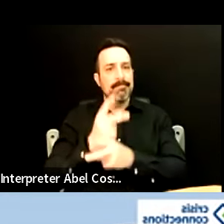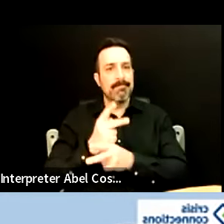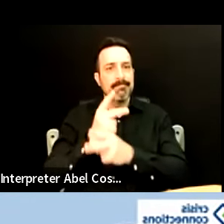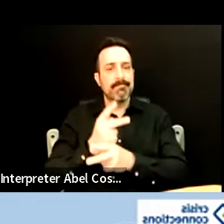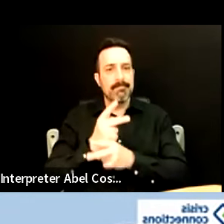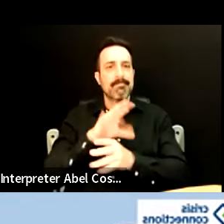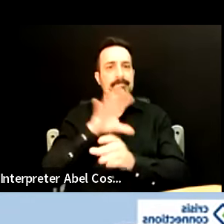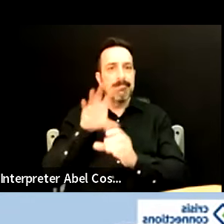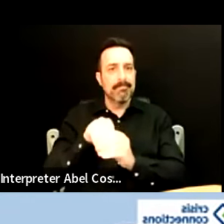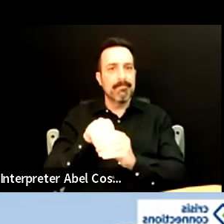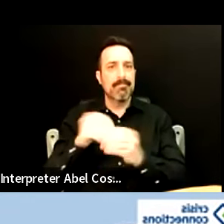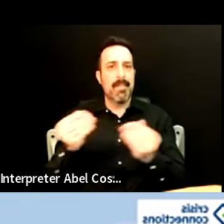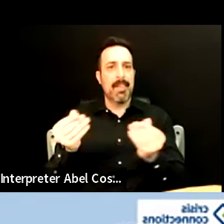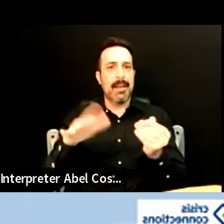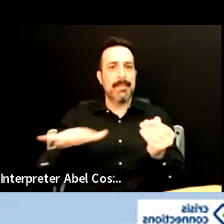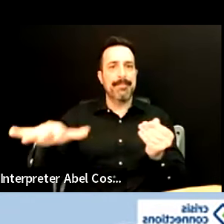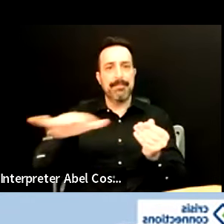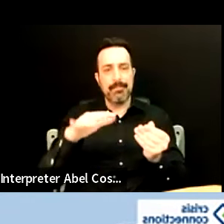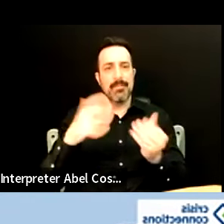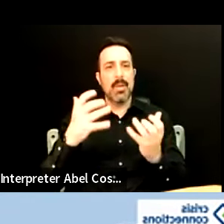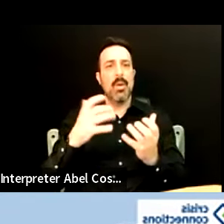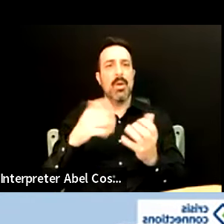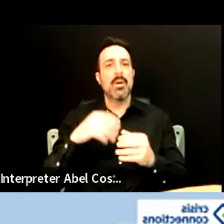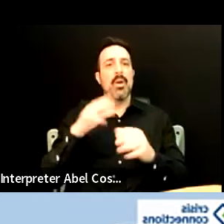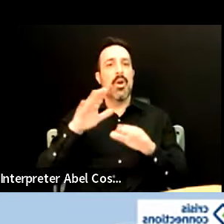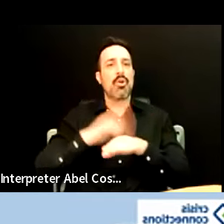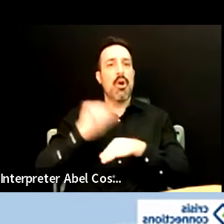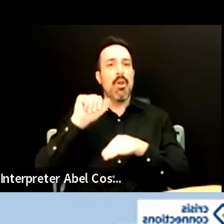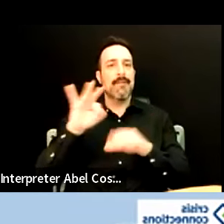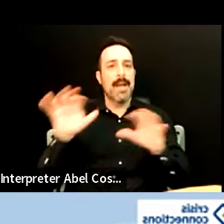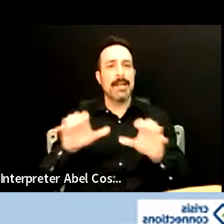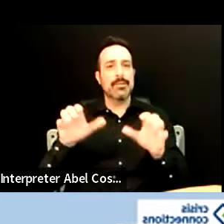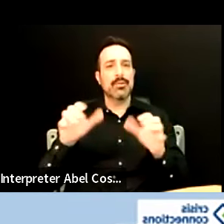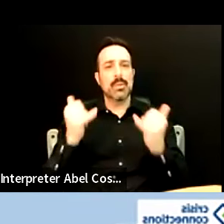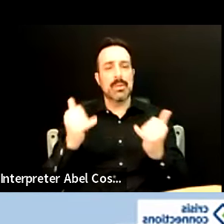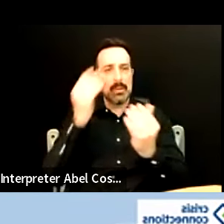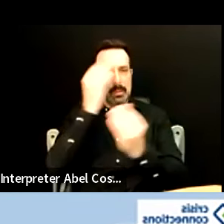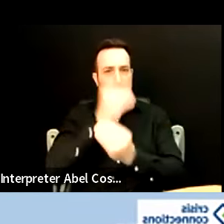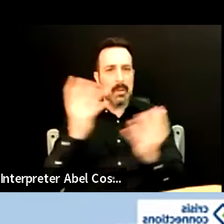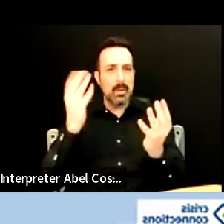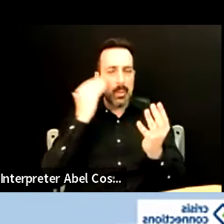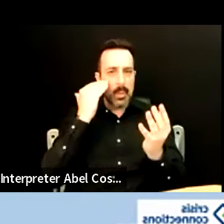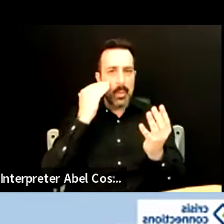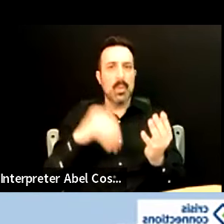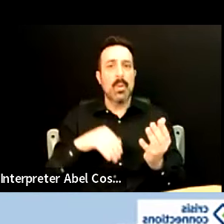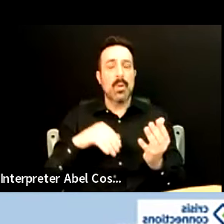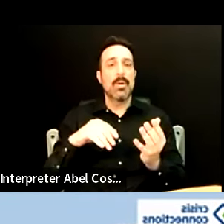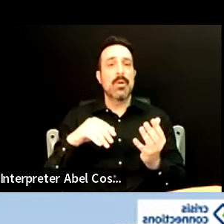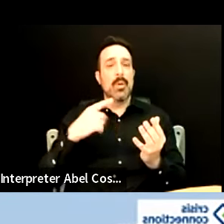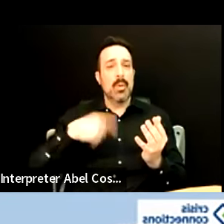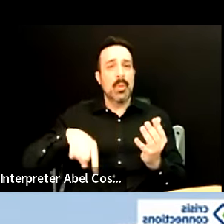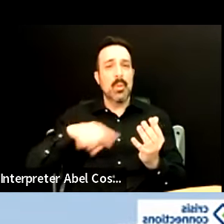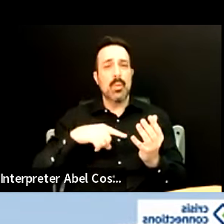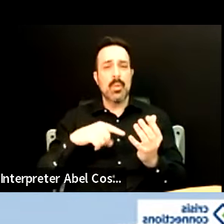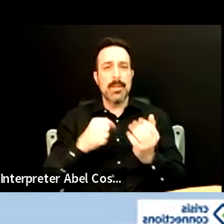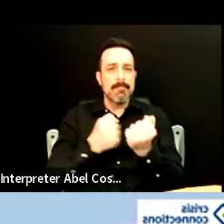in. I wanted to do a call of action today to let everyone know that leaning in